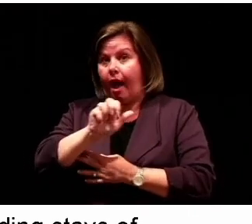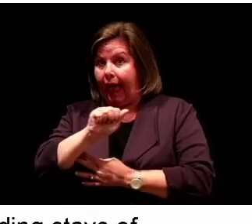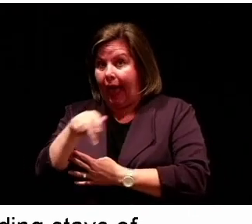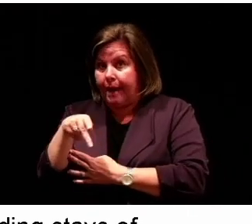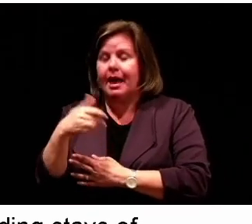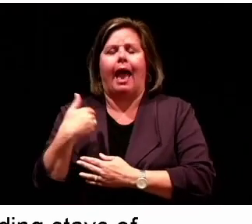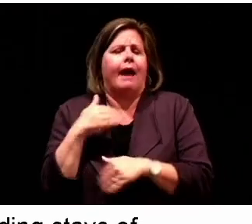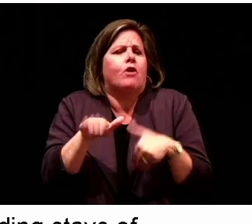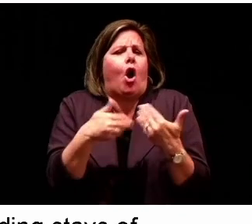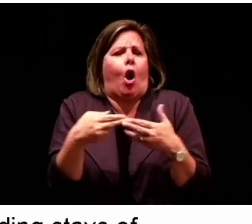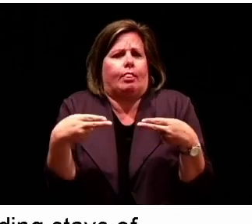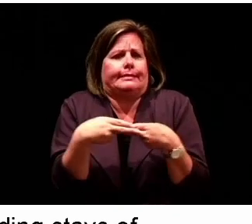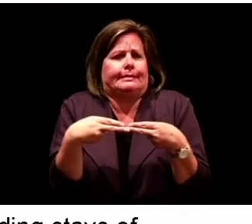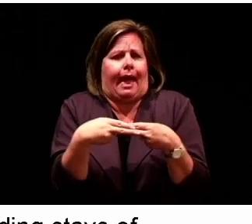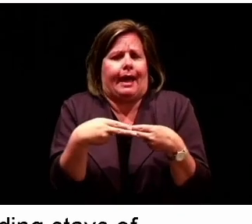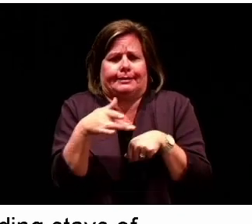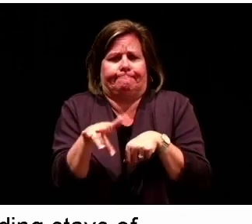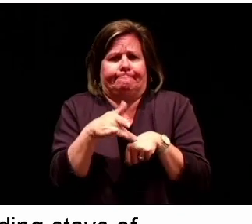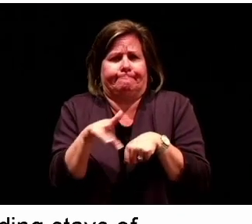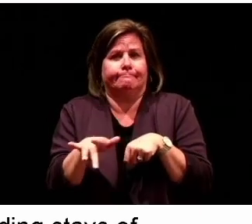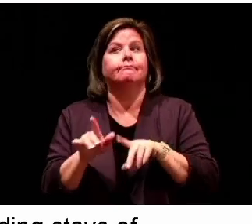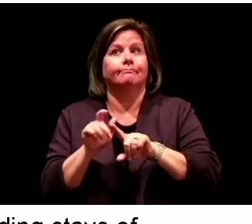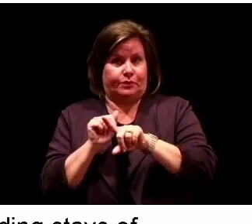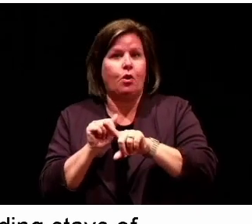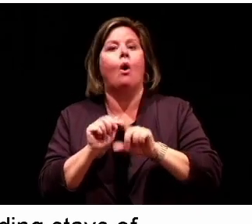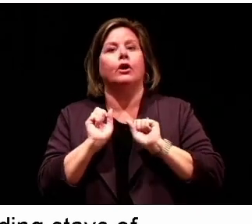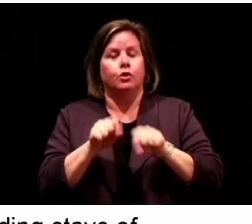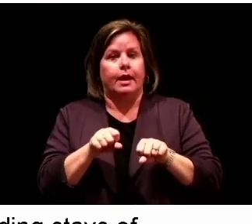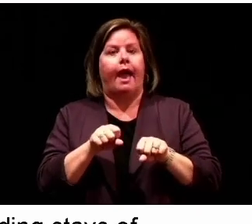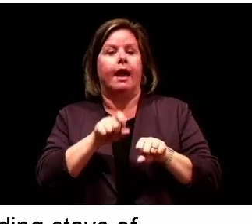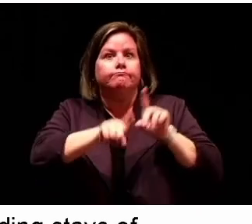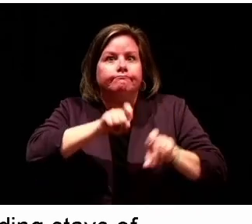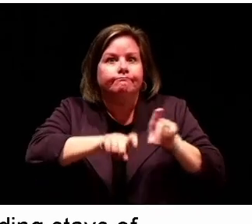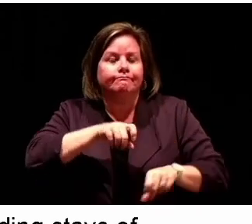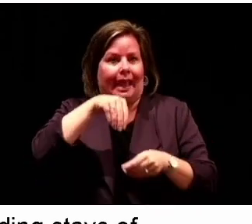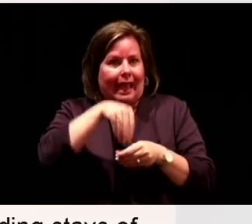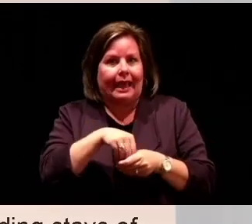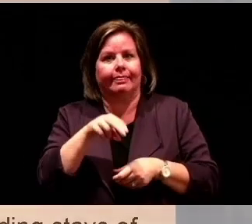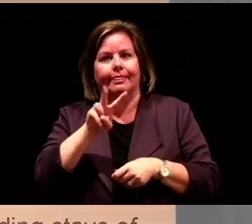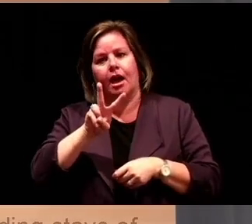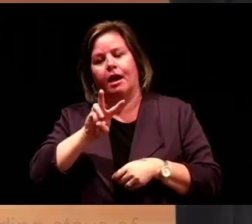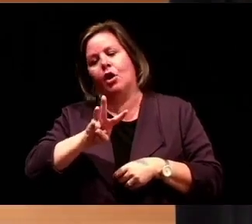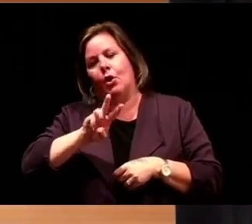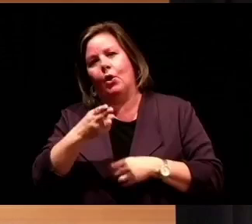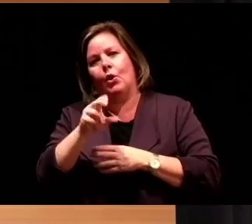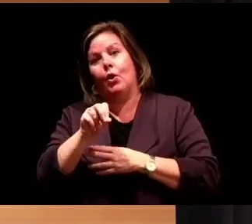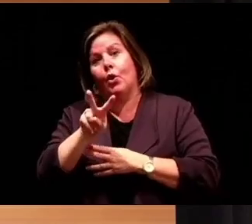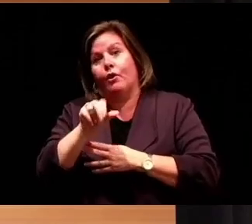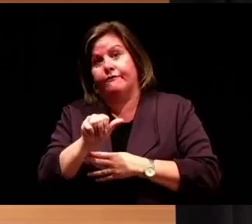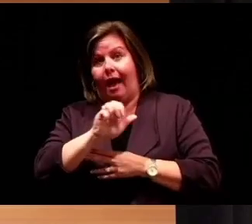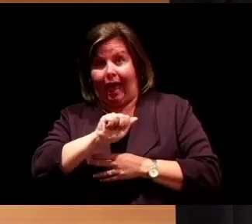after. Sorry, just took too much time. No, you're fine. Thank you so much. Oh my goodness, that was a lot, right? Okay,